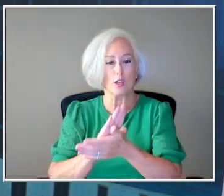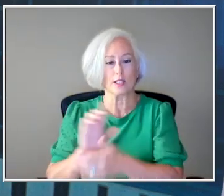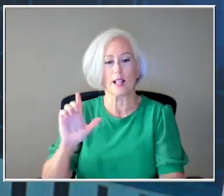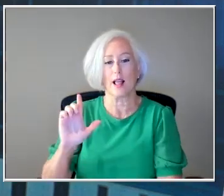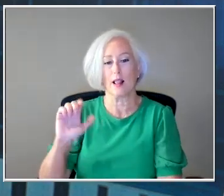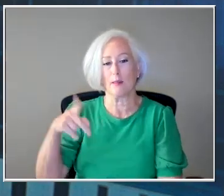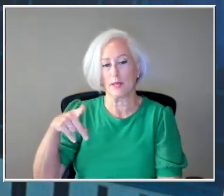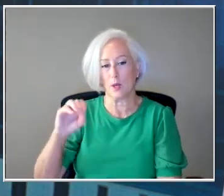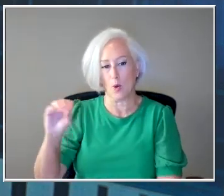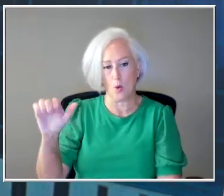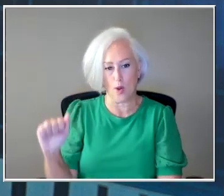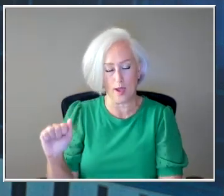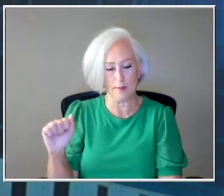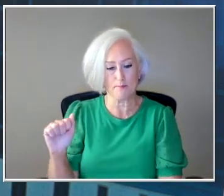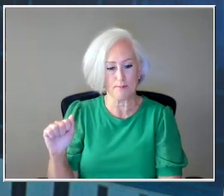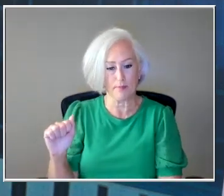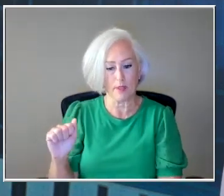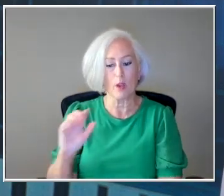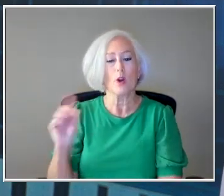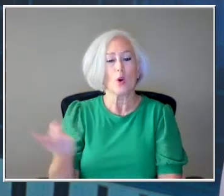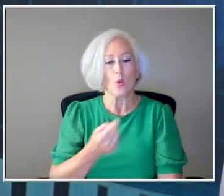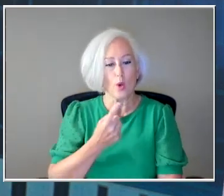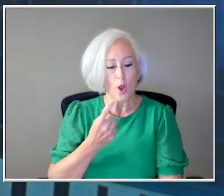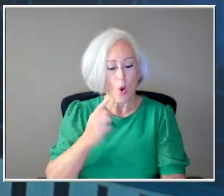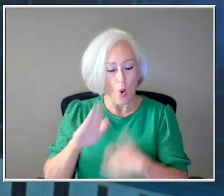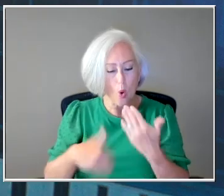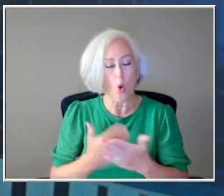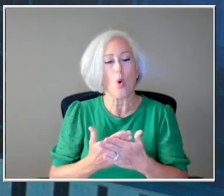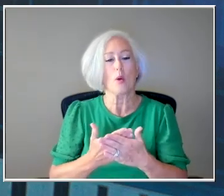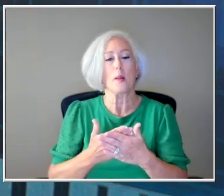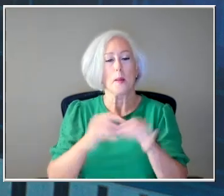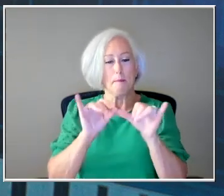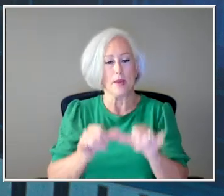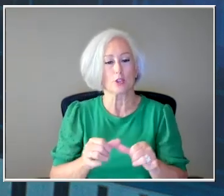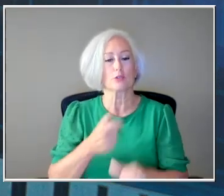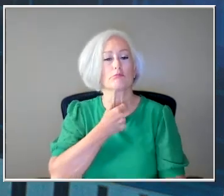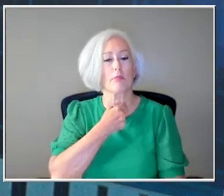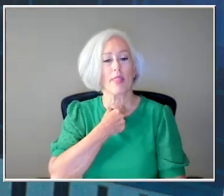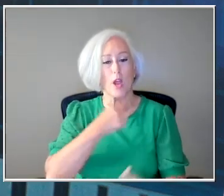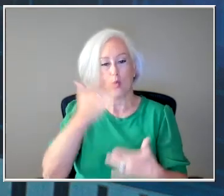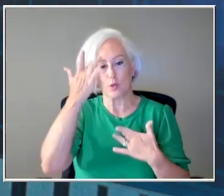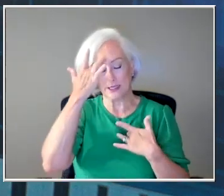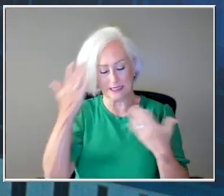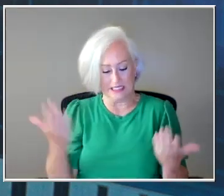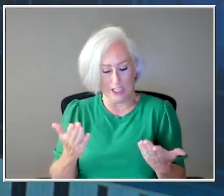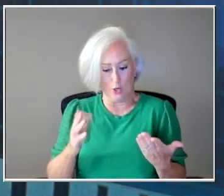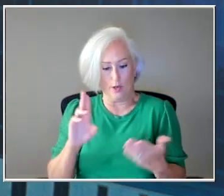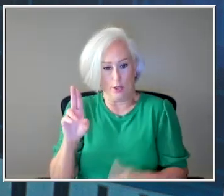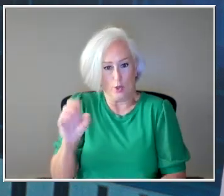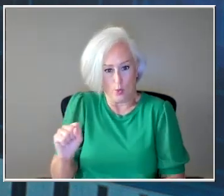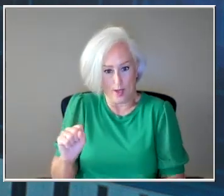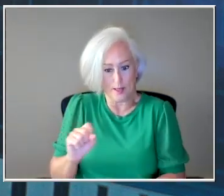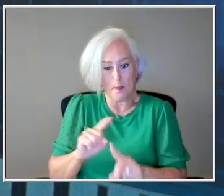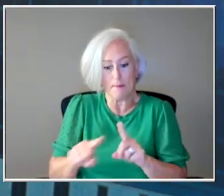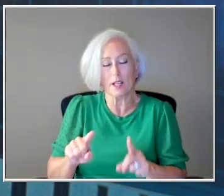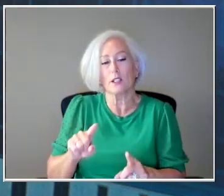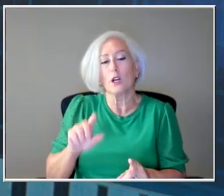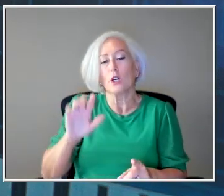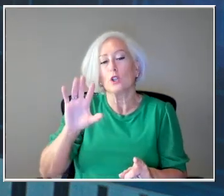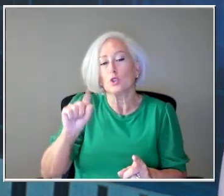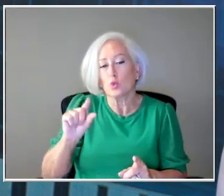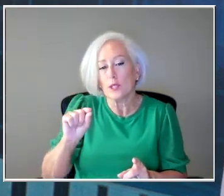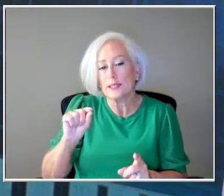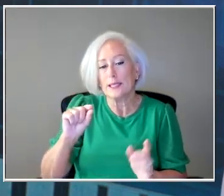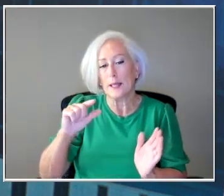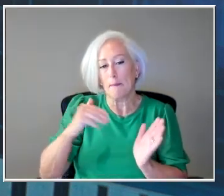all measure thyroid disease in our patients here in the United States. Roughly 20 million people in the United States have a thyroid dysfunction,